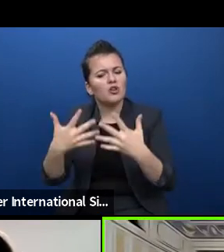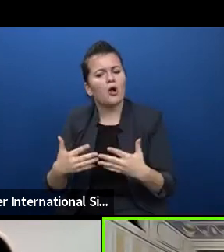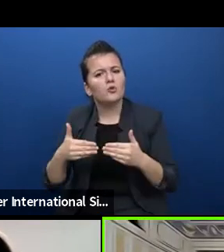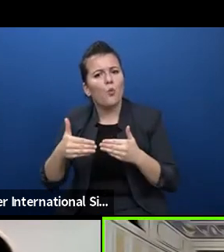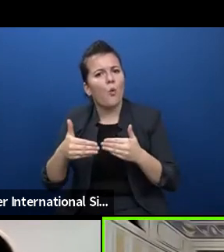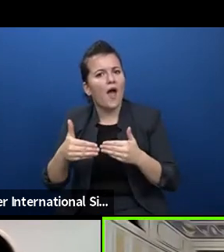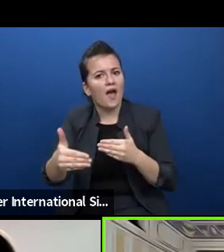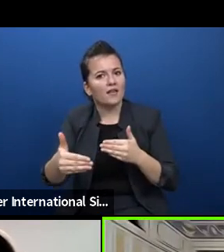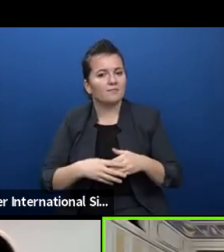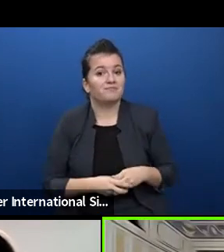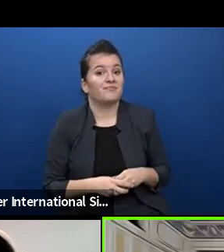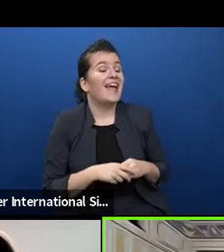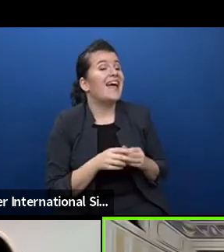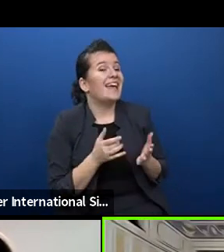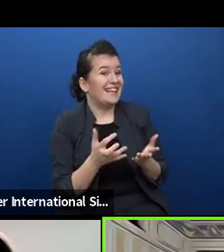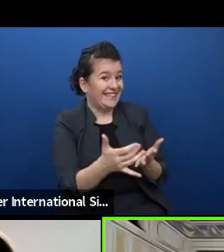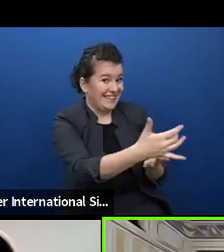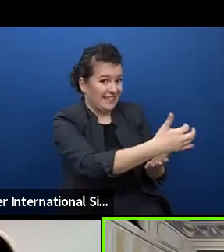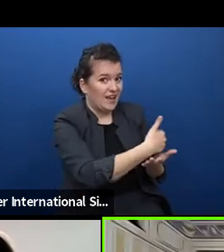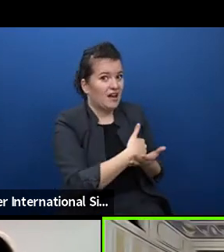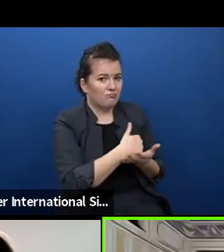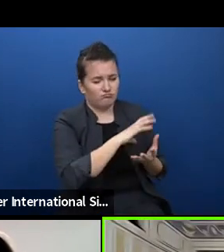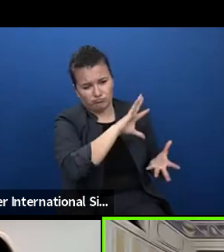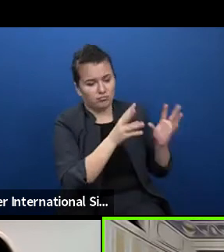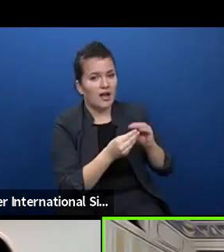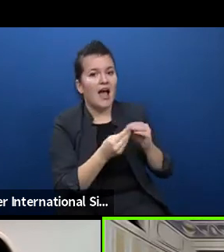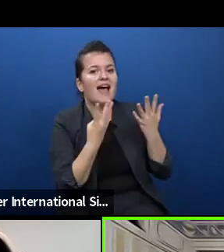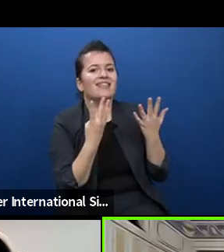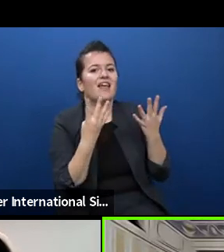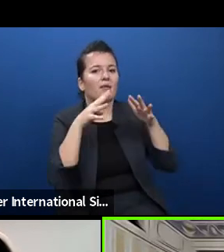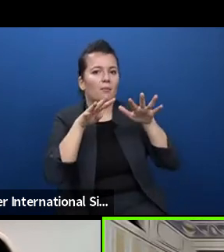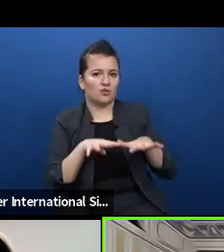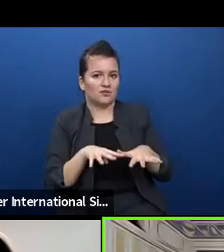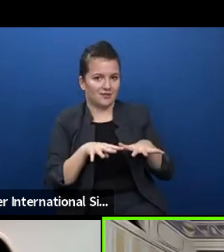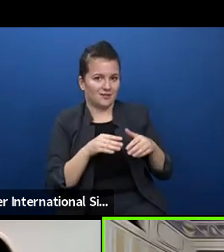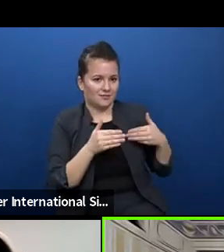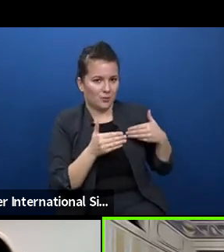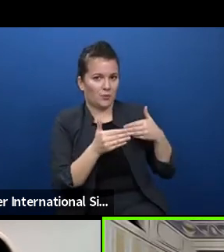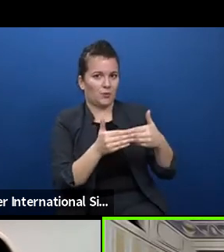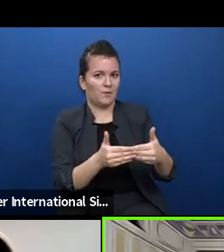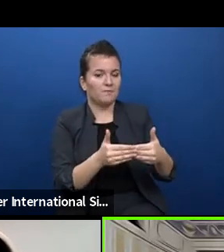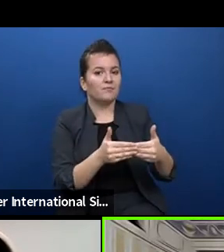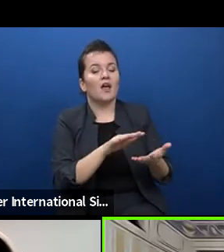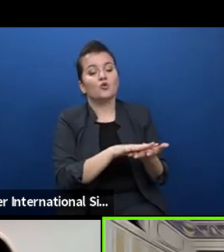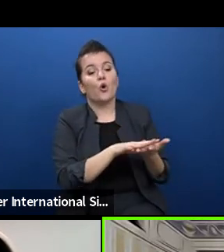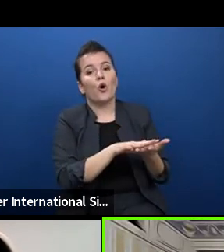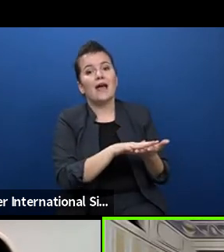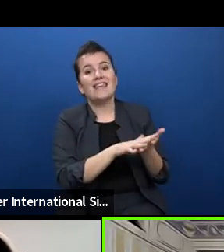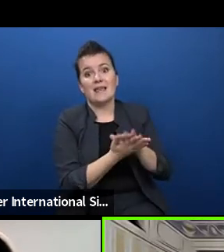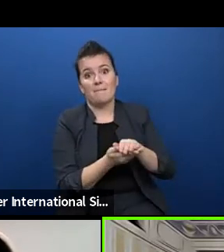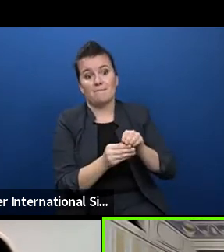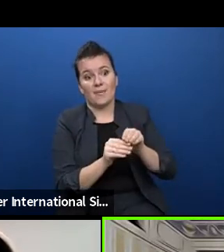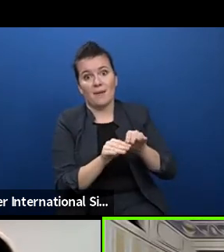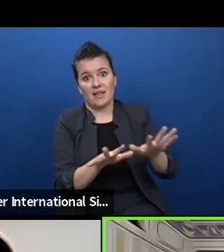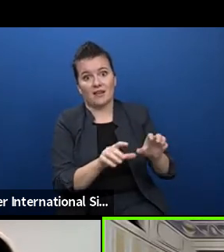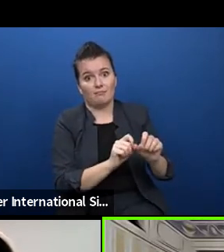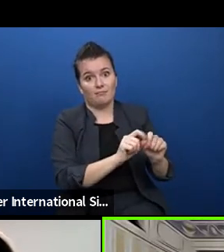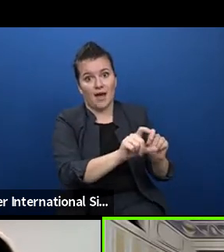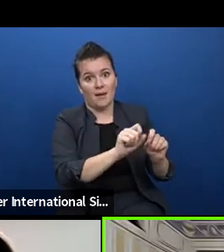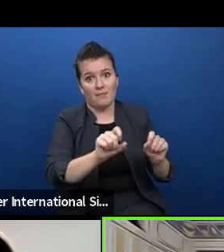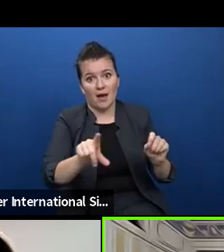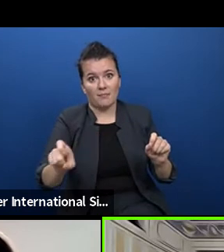is 9 months long and we will start to implement it this month. So the study should be then finished